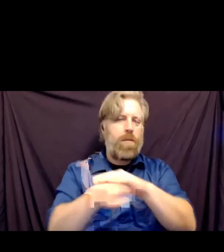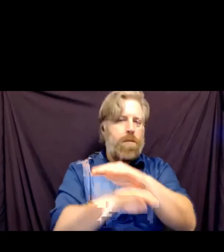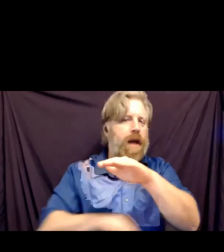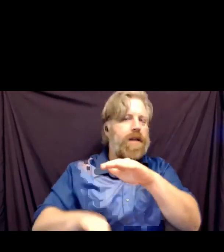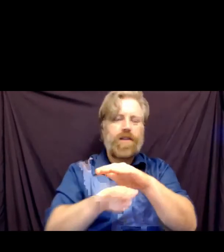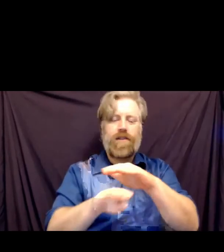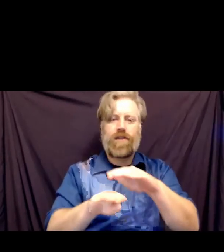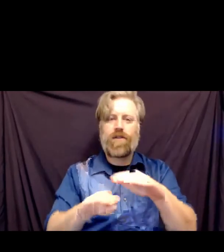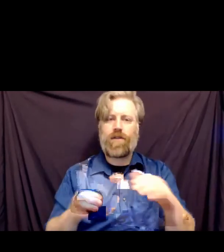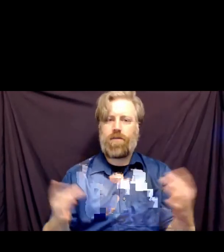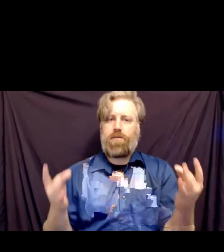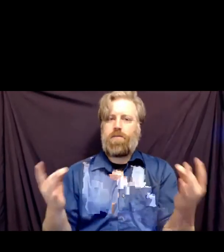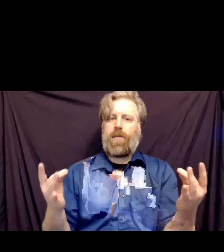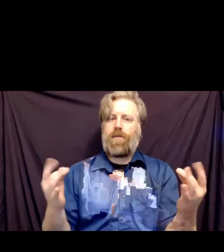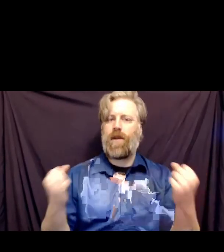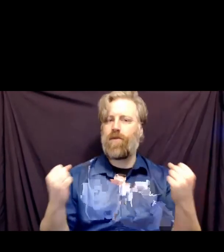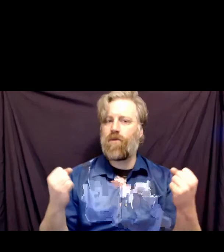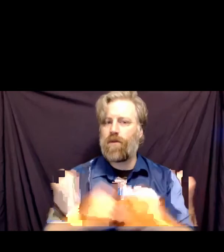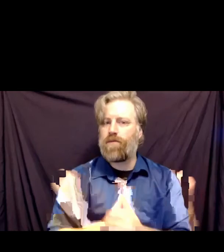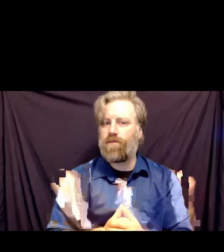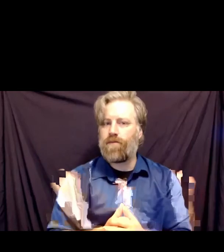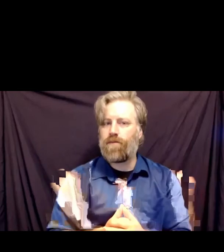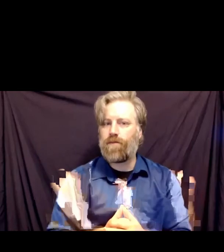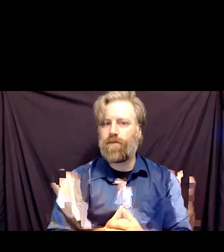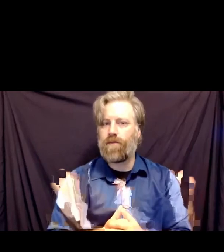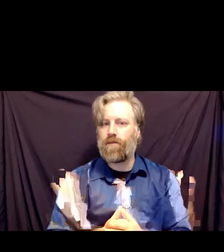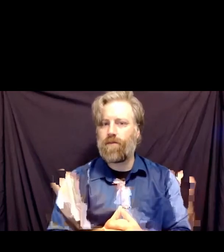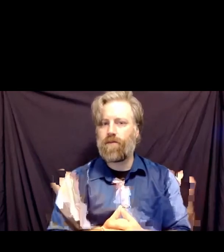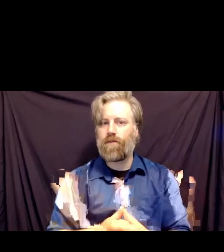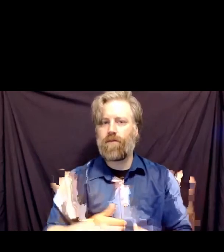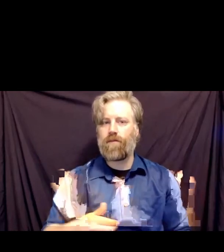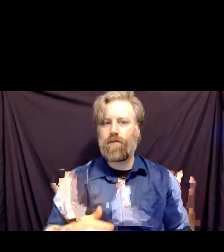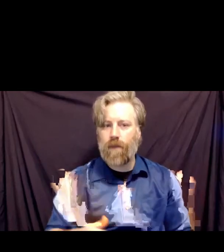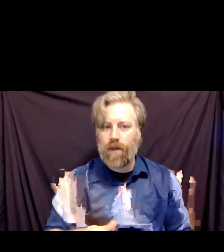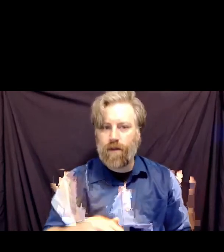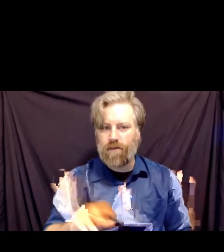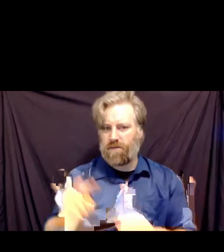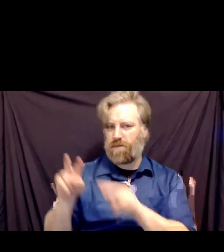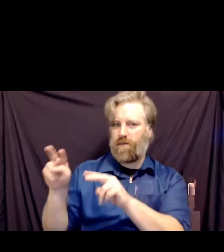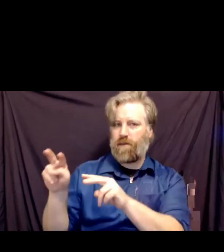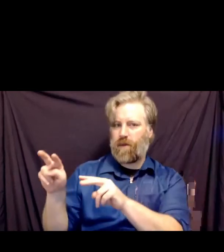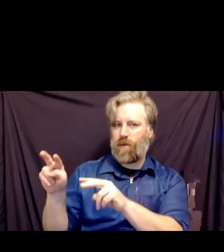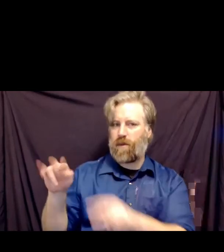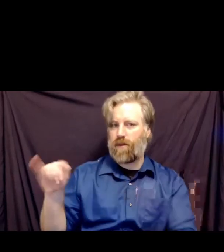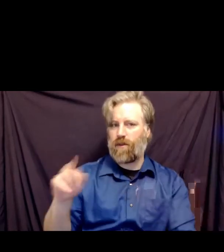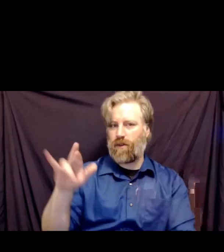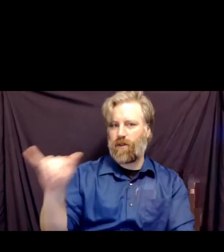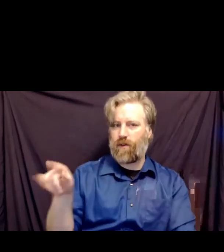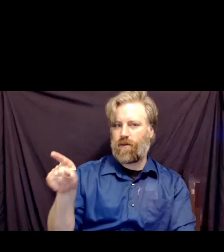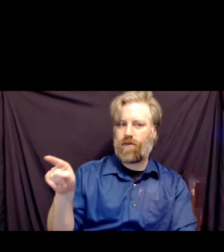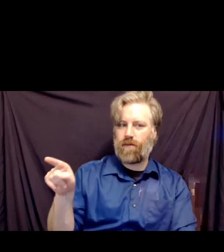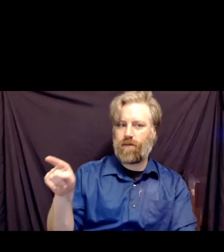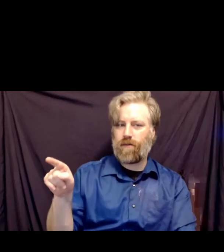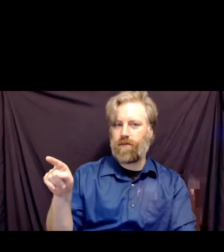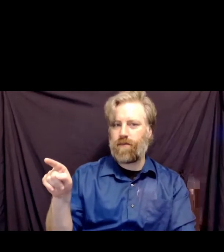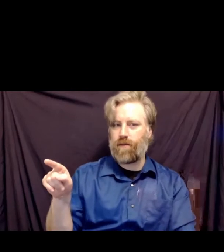active meditations. You move the right hand down and out and the left hand up along the midline.